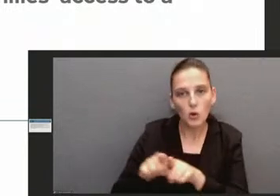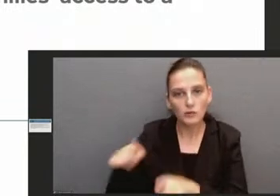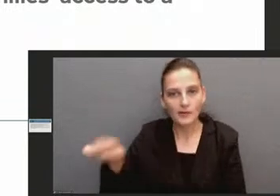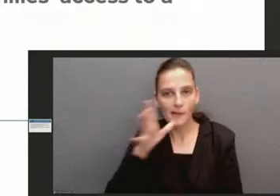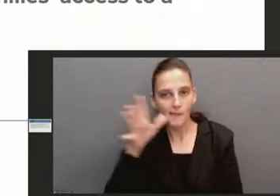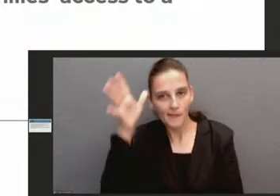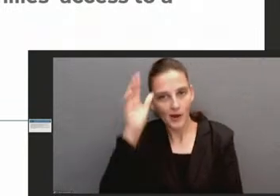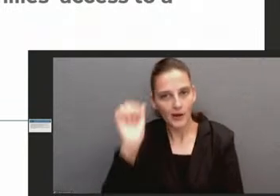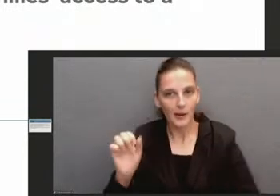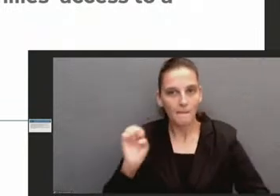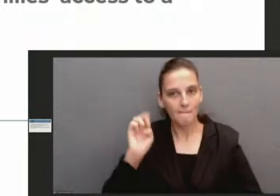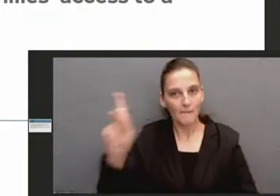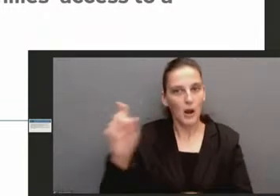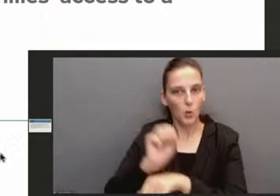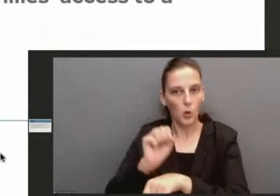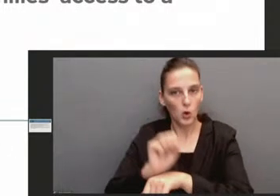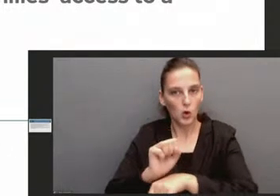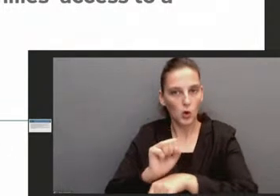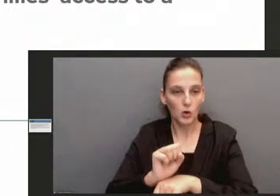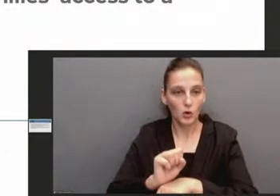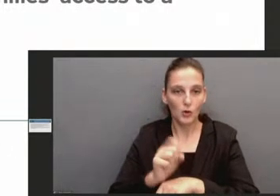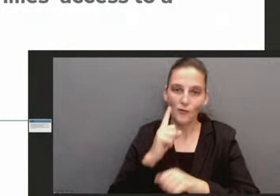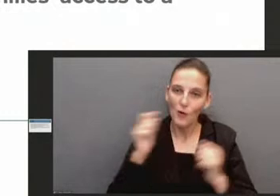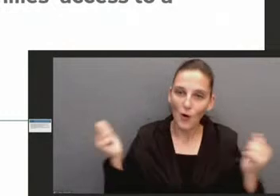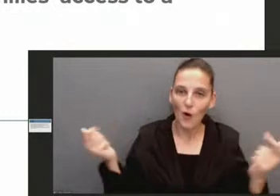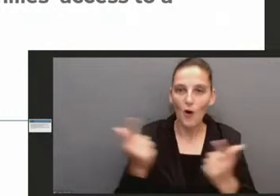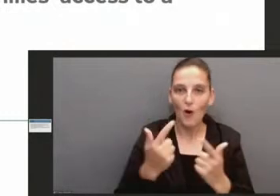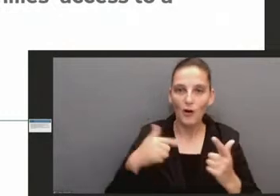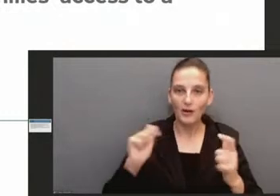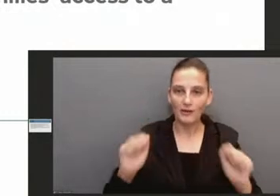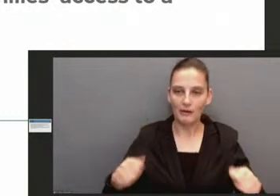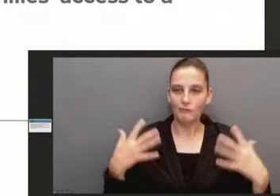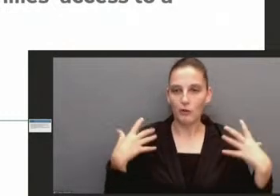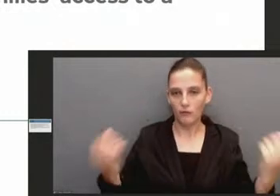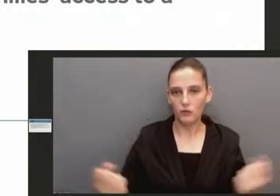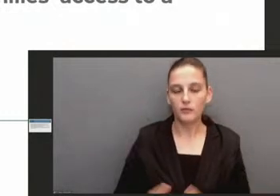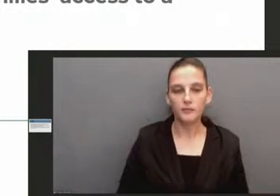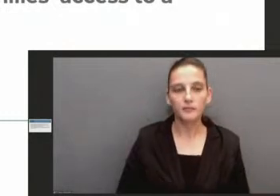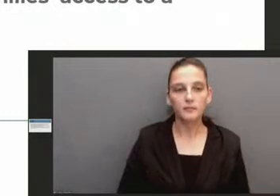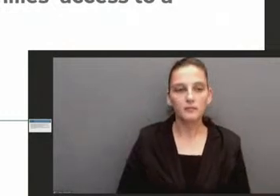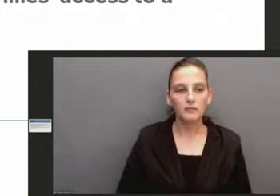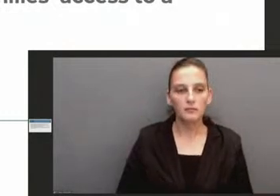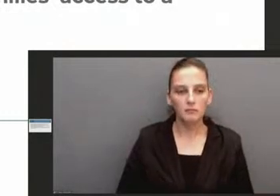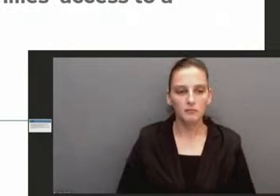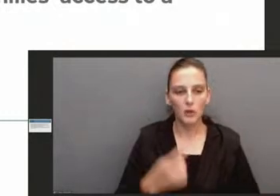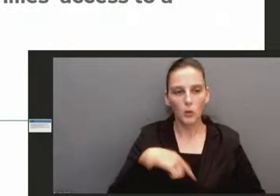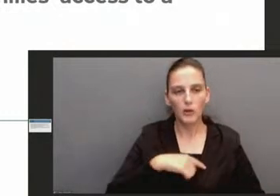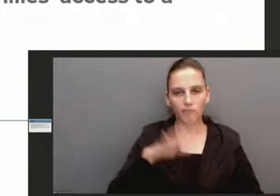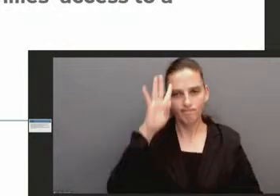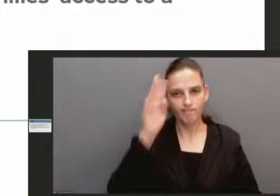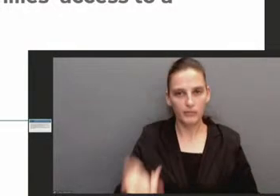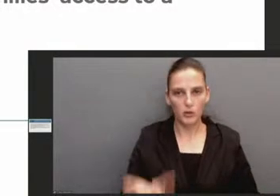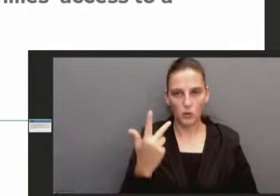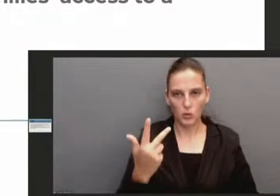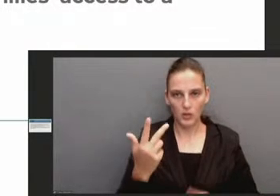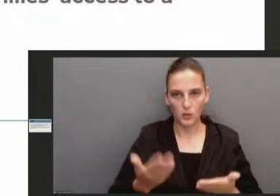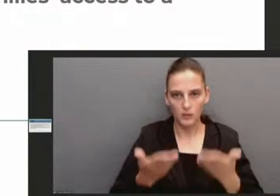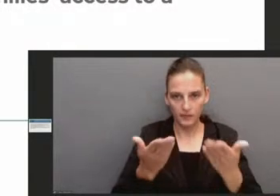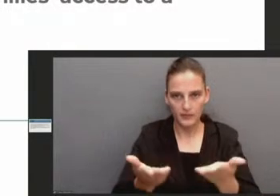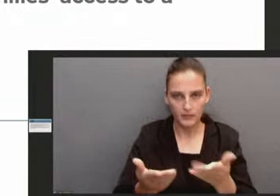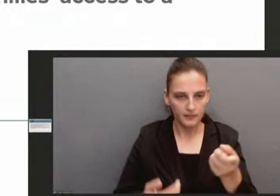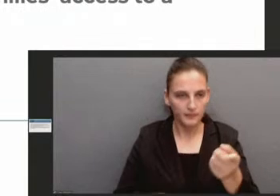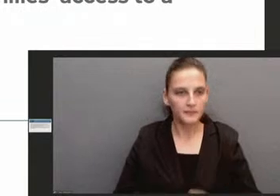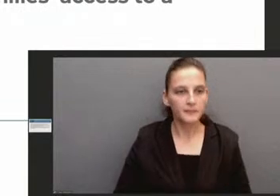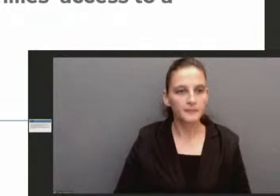workforce for all of us to recover. So we hear 3 recommendations. So the first is